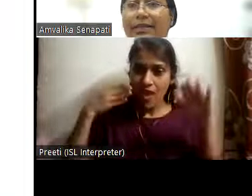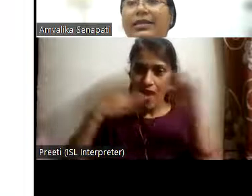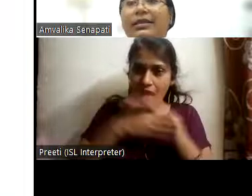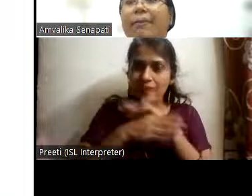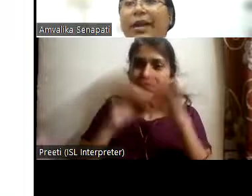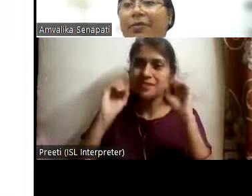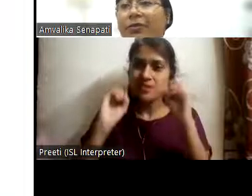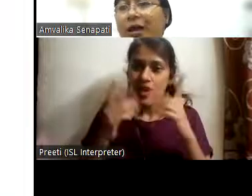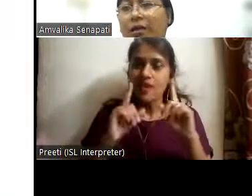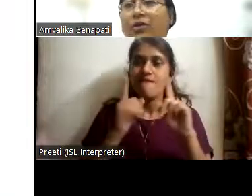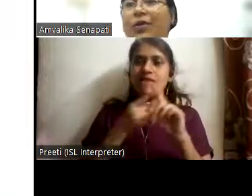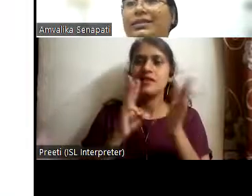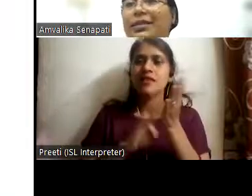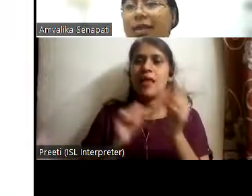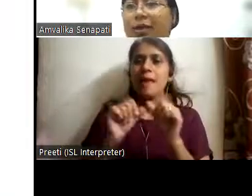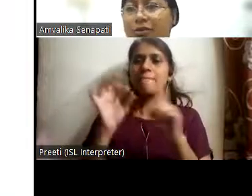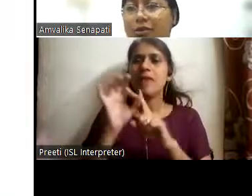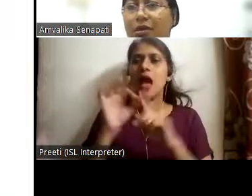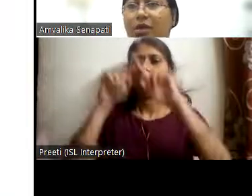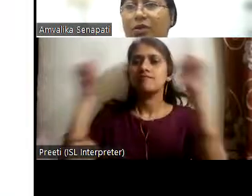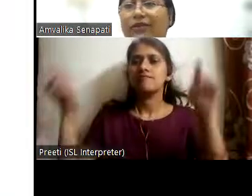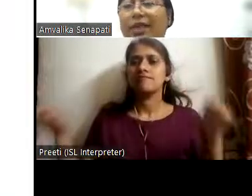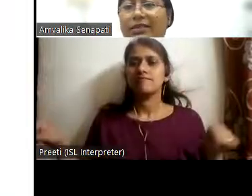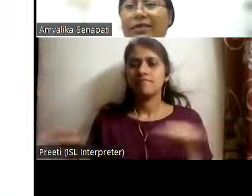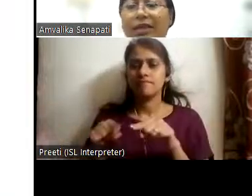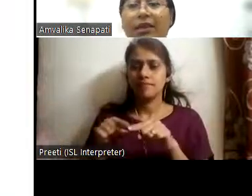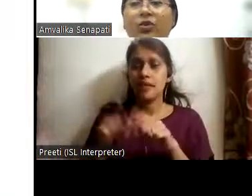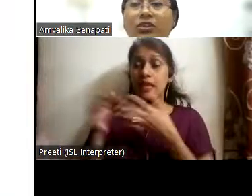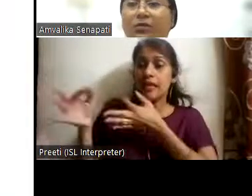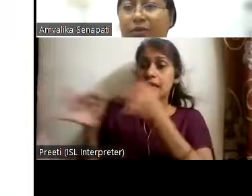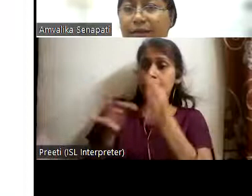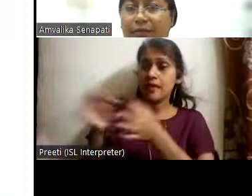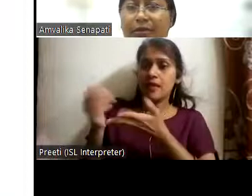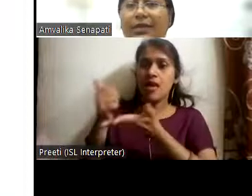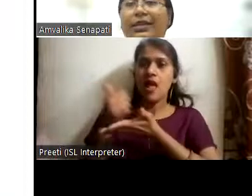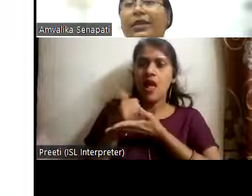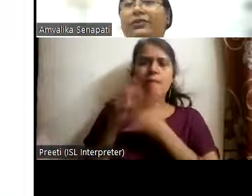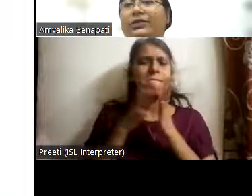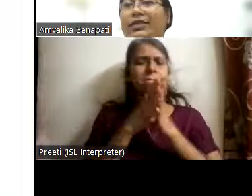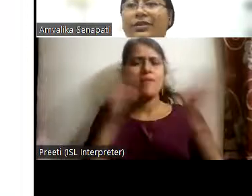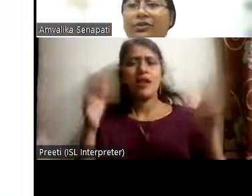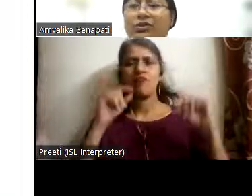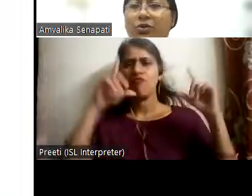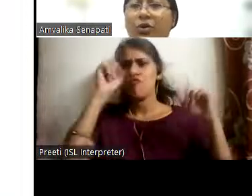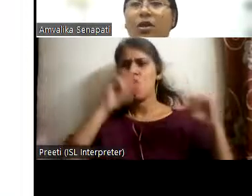building, they need a map of, what is the layout. So if they're entering a huge museum, they need a layout